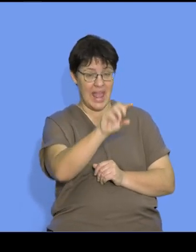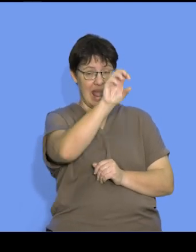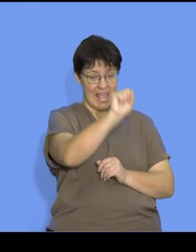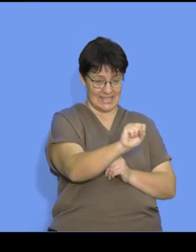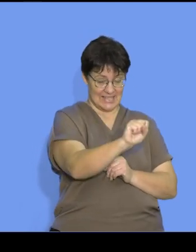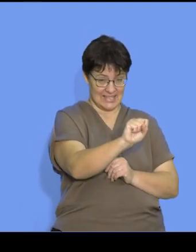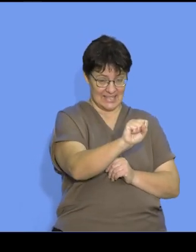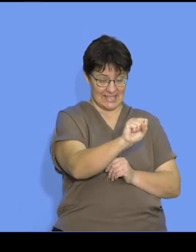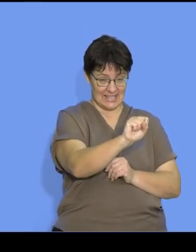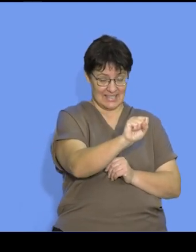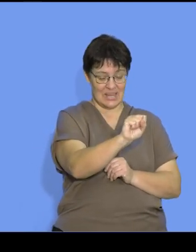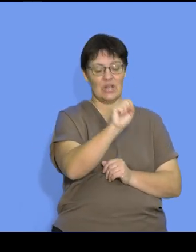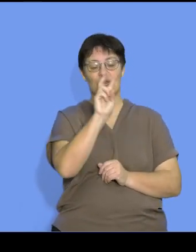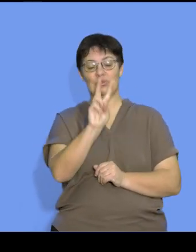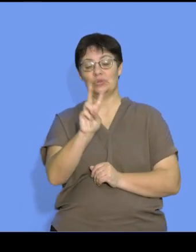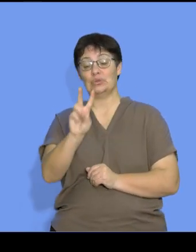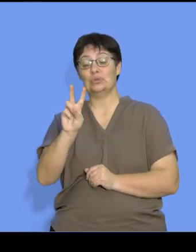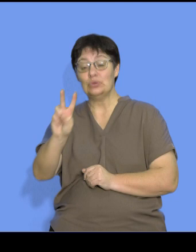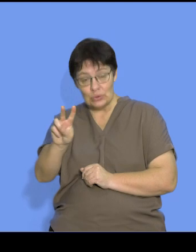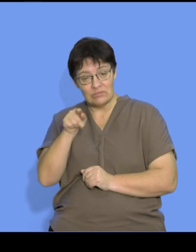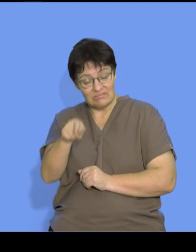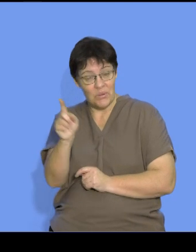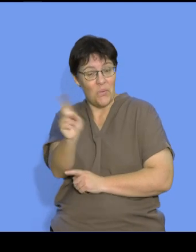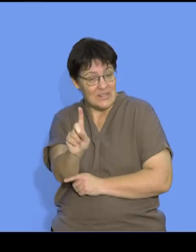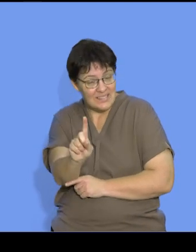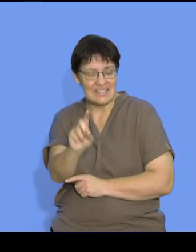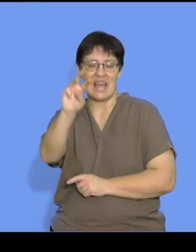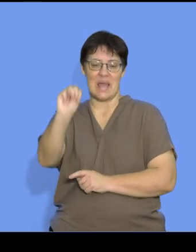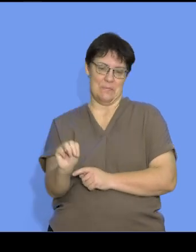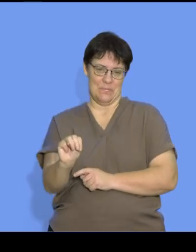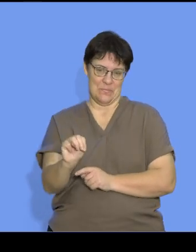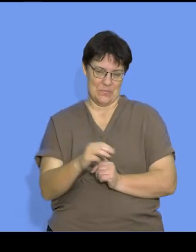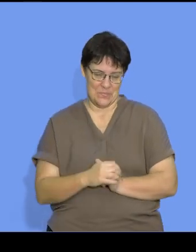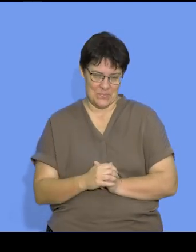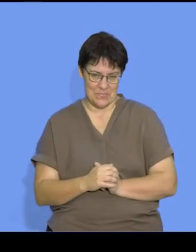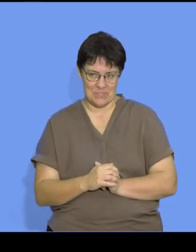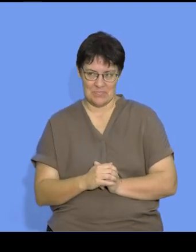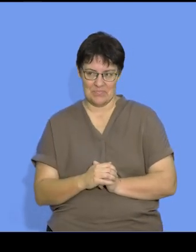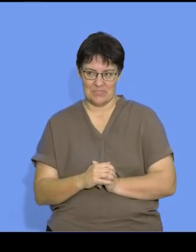S, which means that the 222nd letter would have to be M.